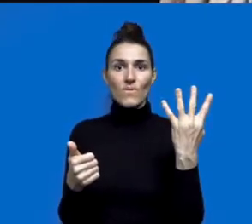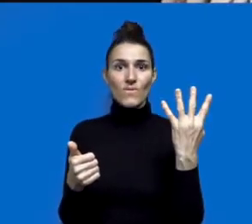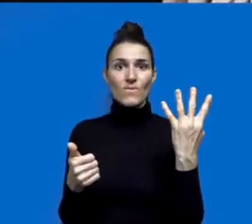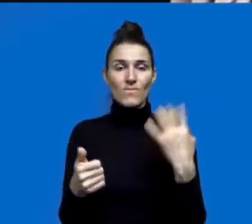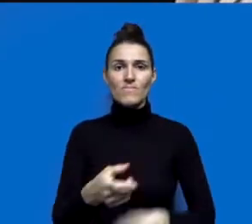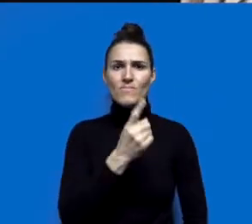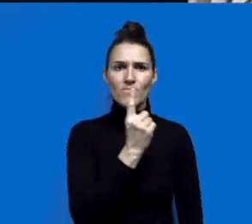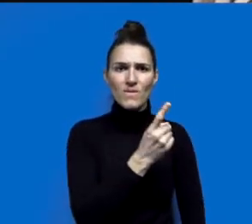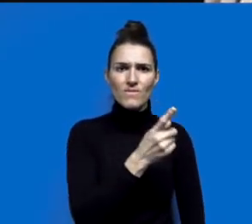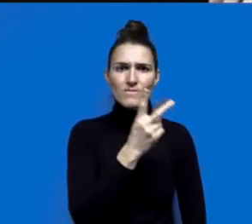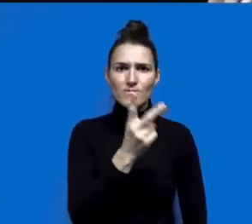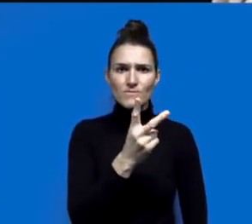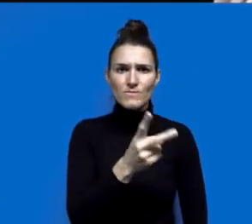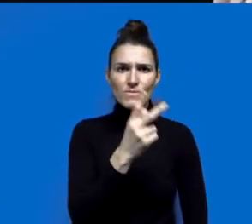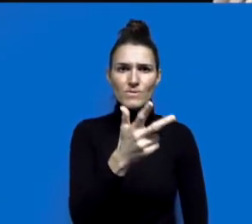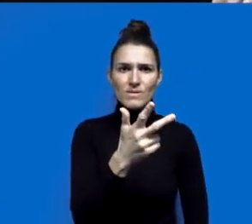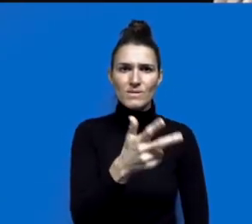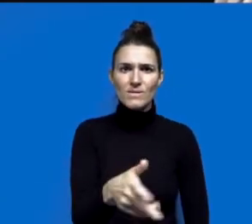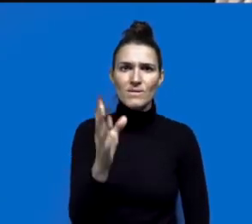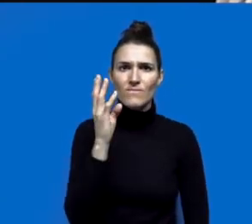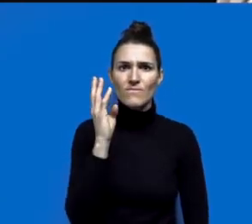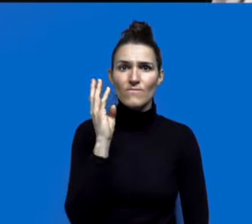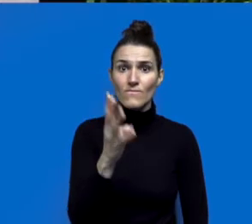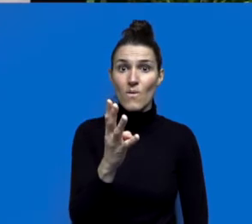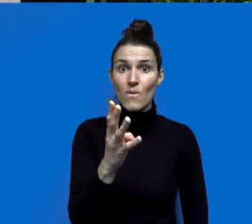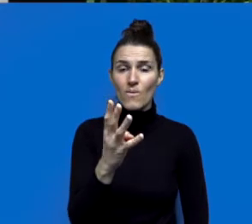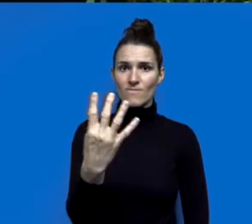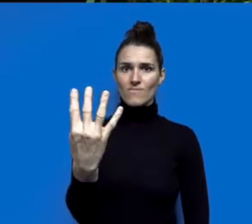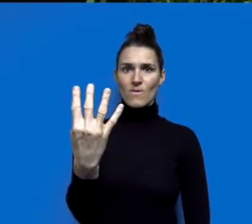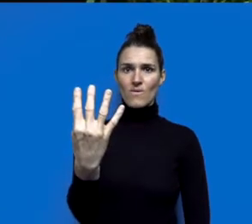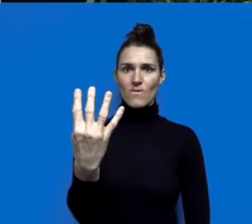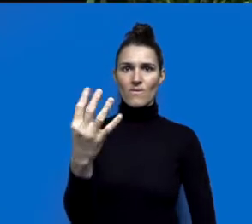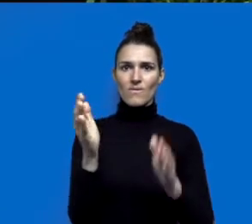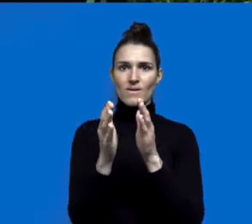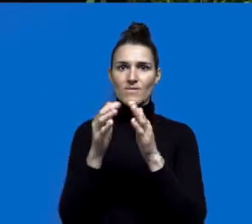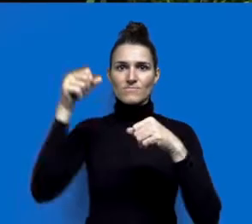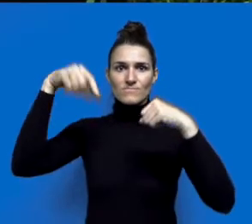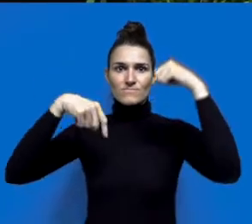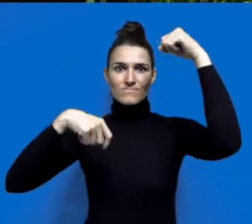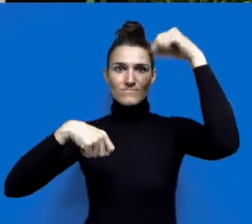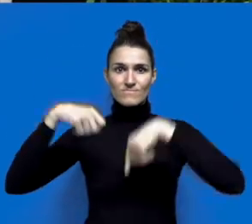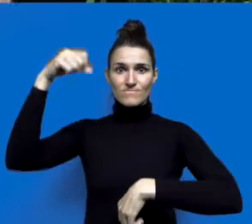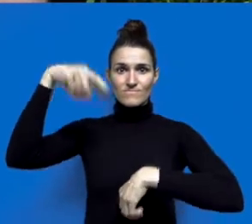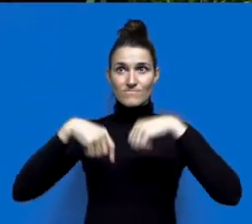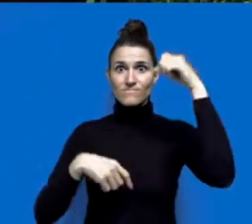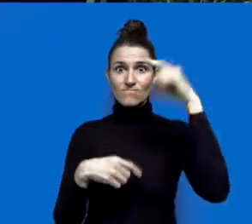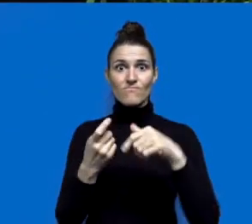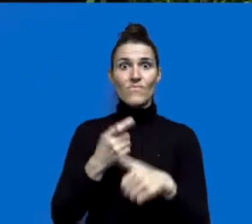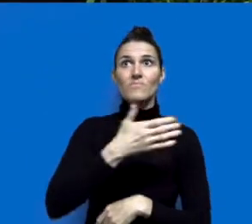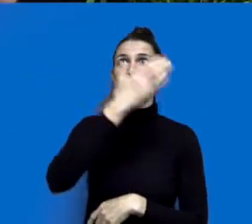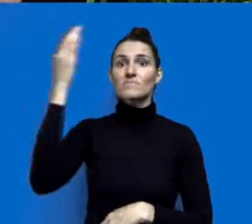4. 1, 2, 3, 4. 4. 4 little